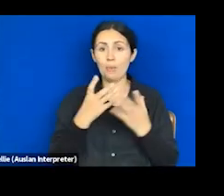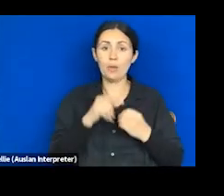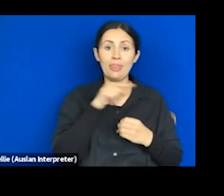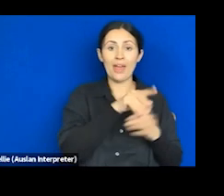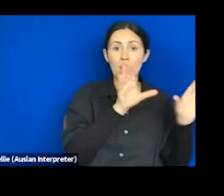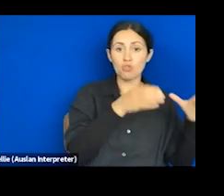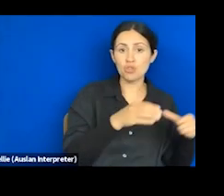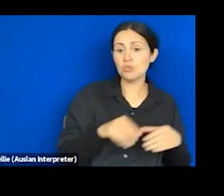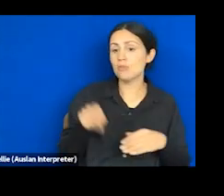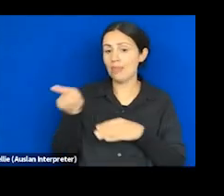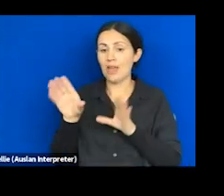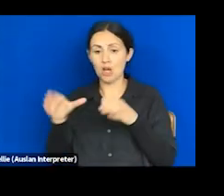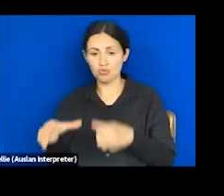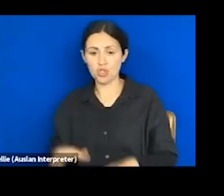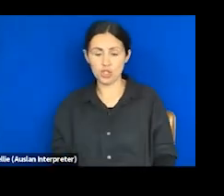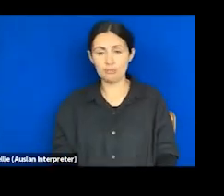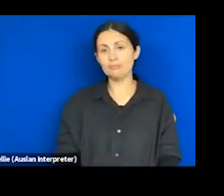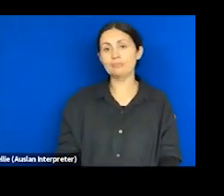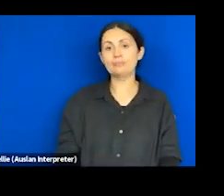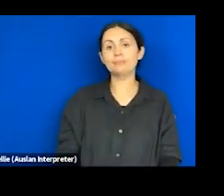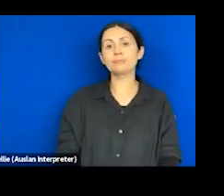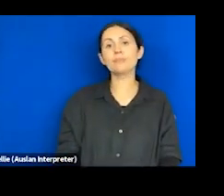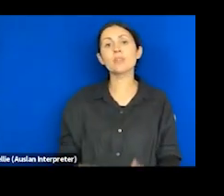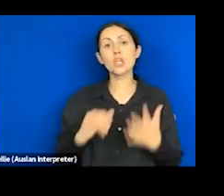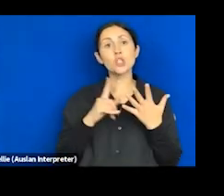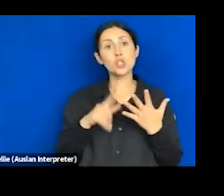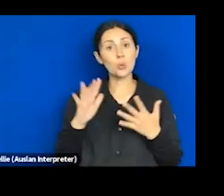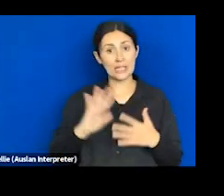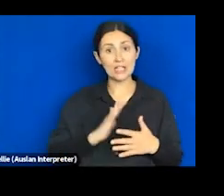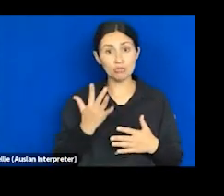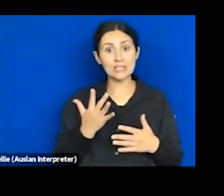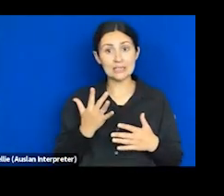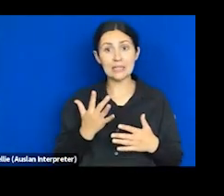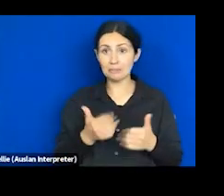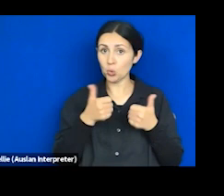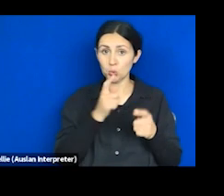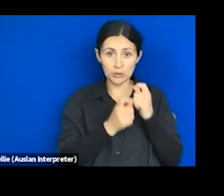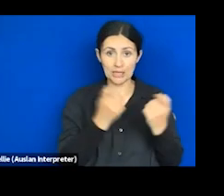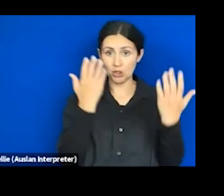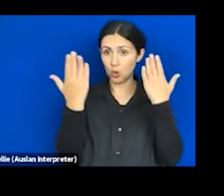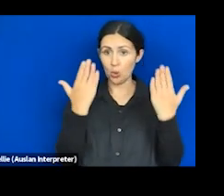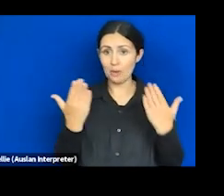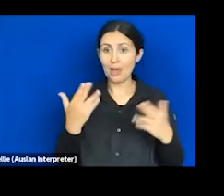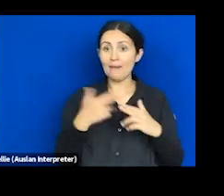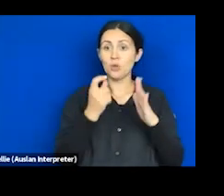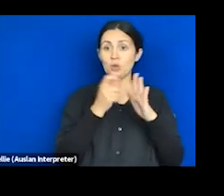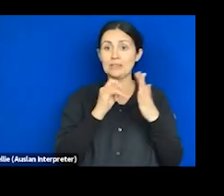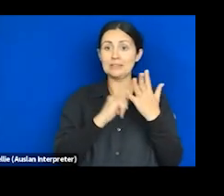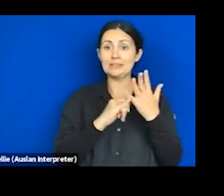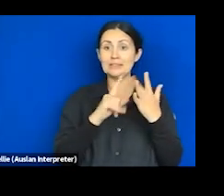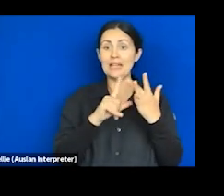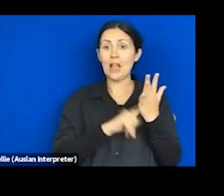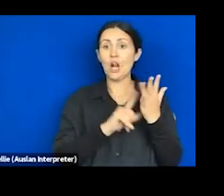2 low-dose sessions. So it was a tough test, a good test, I think, for psilocybin, and the outcomes were